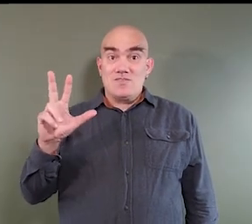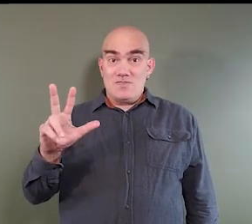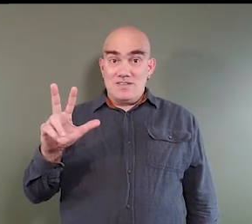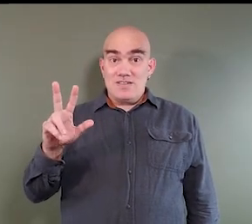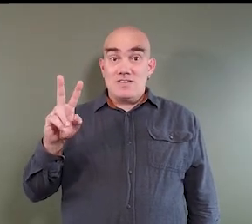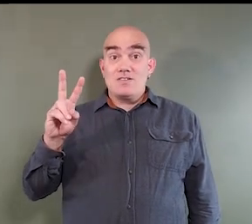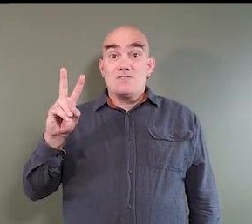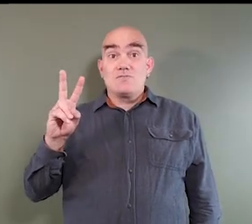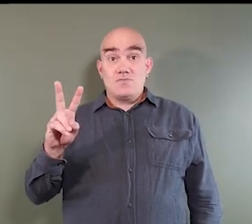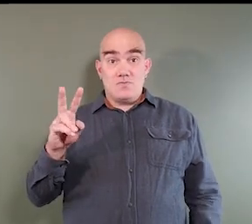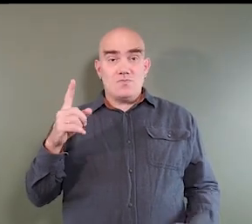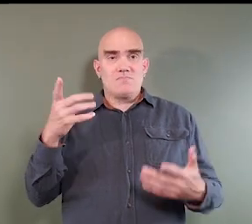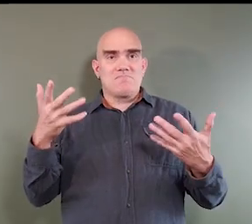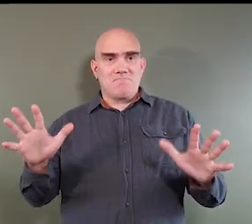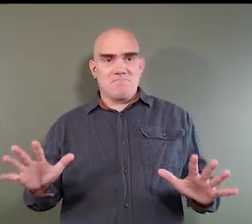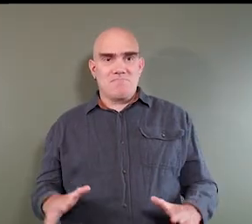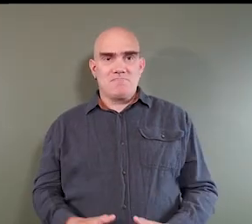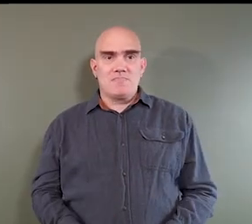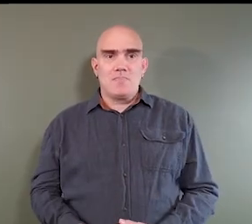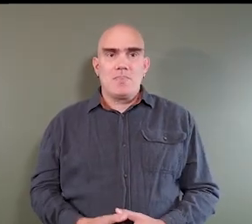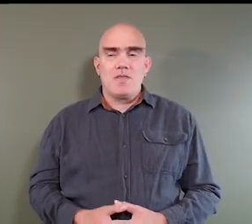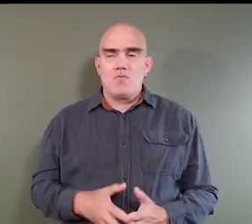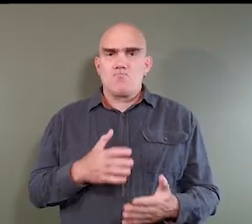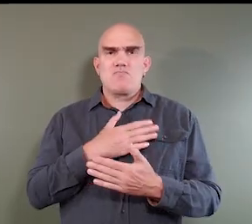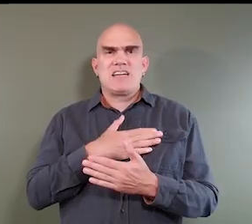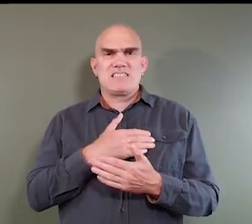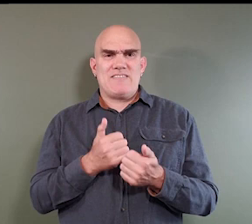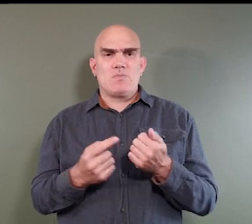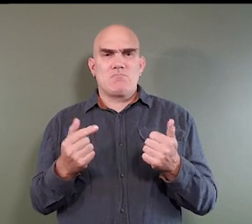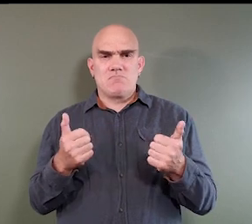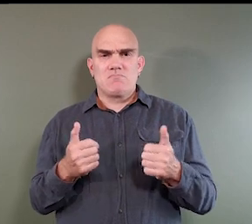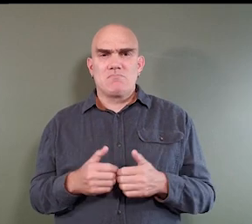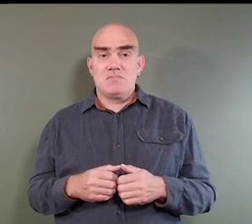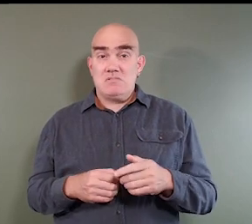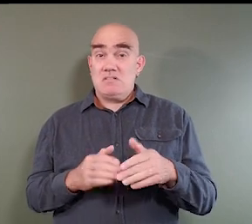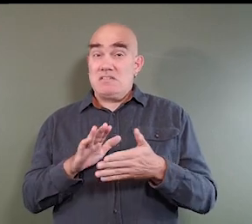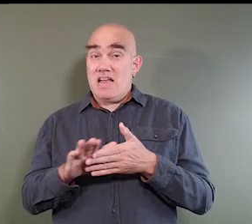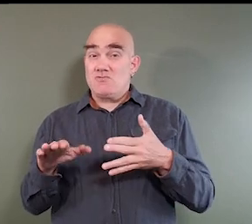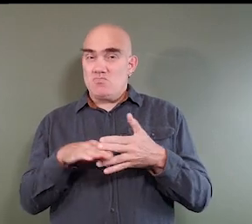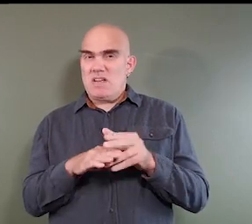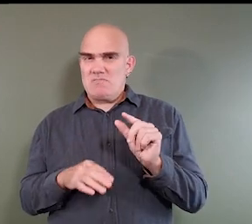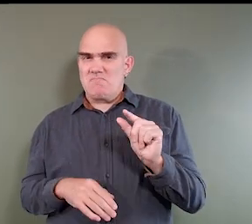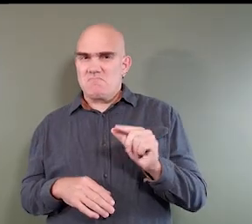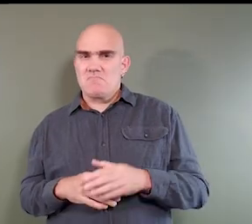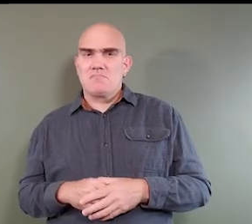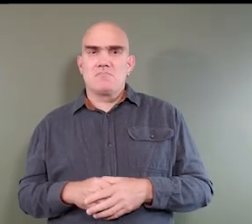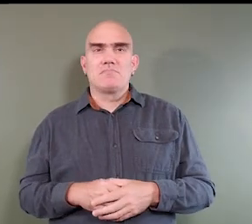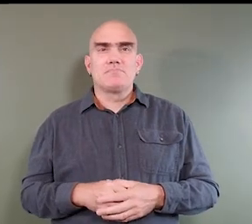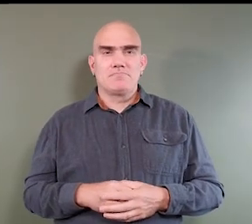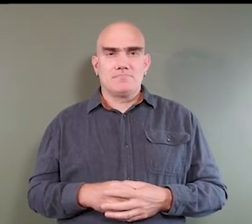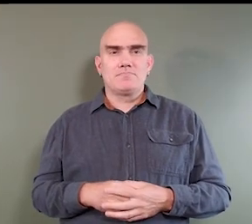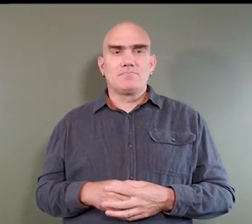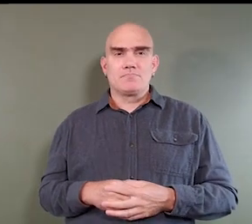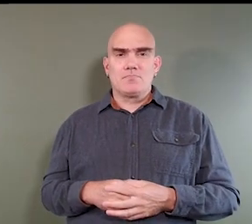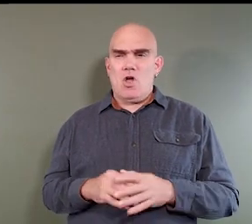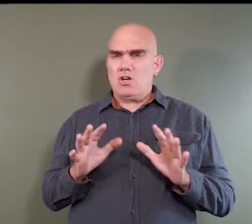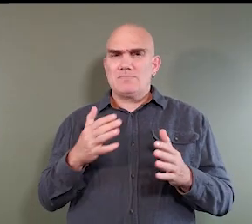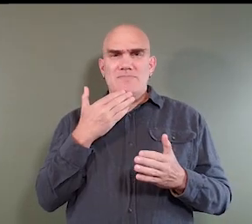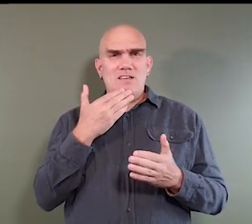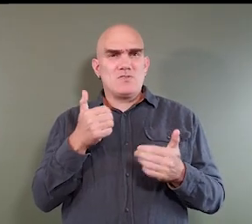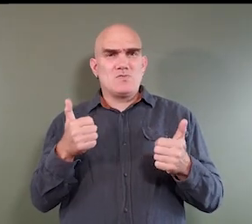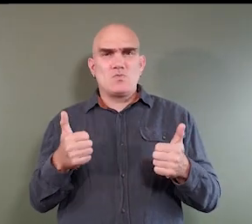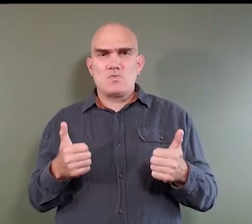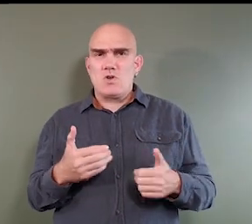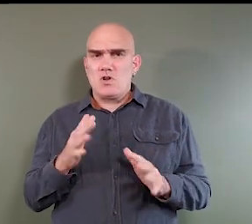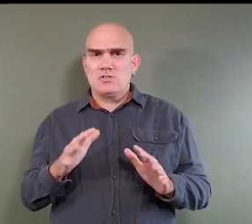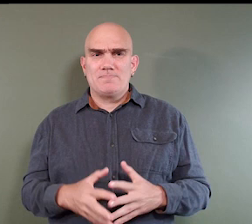2, and 1. Rest and relax, everyone. You get a nice break right here. Awesome, thank